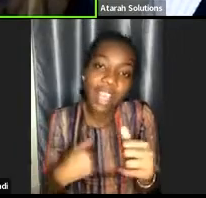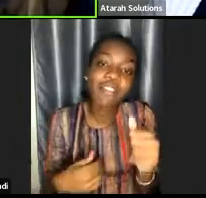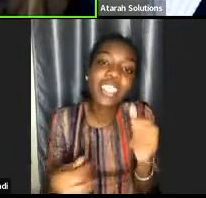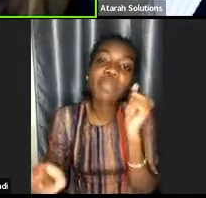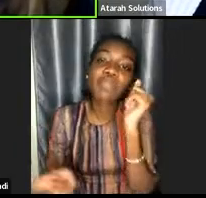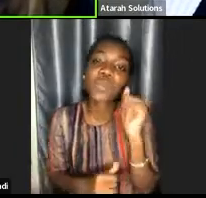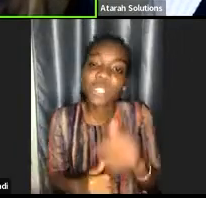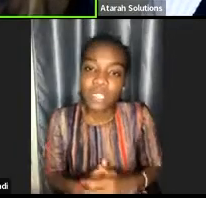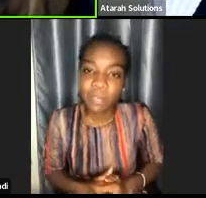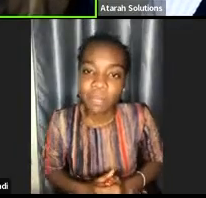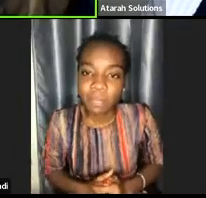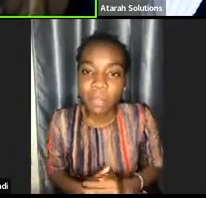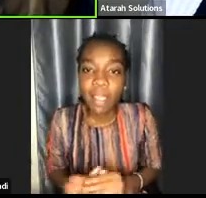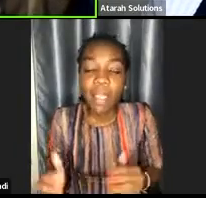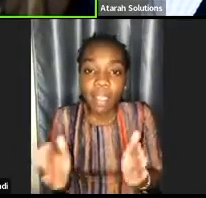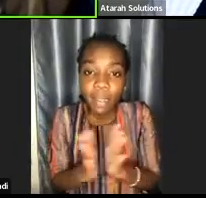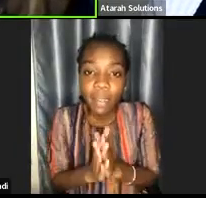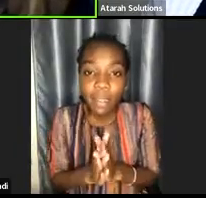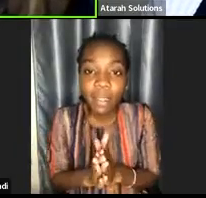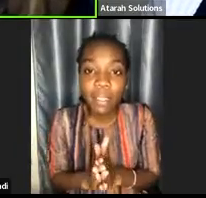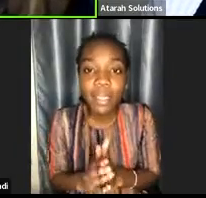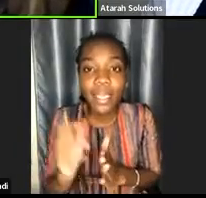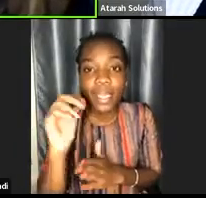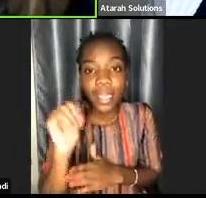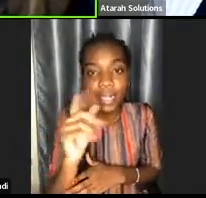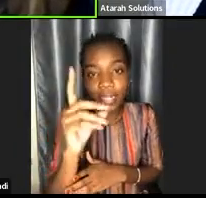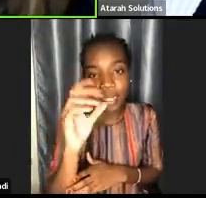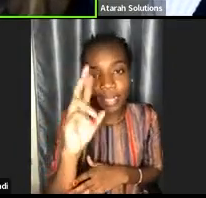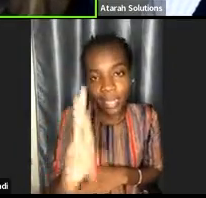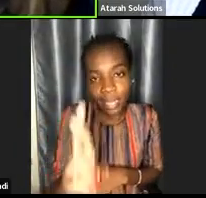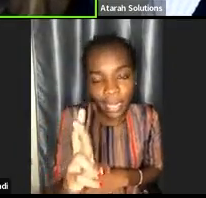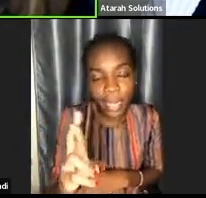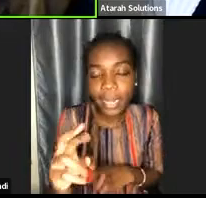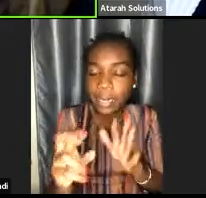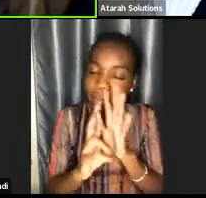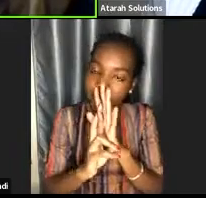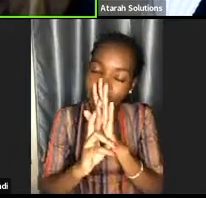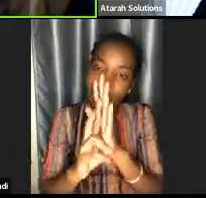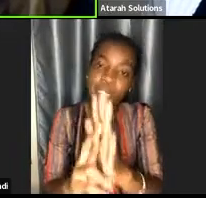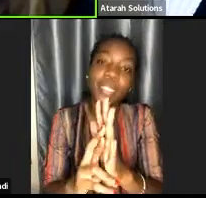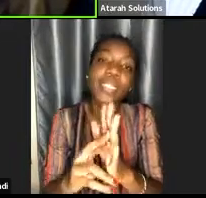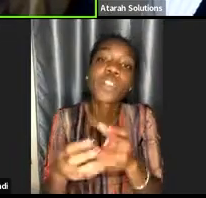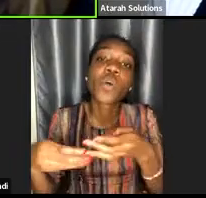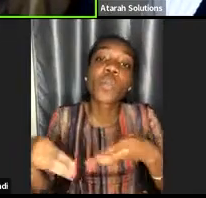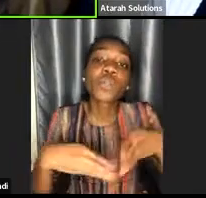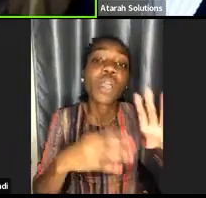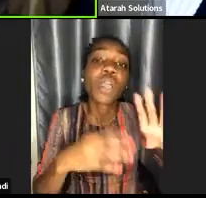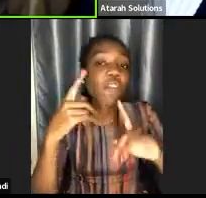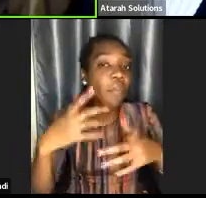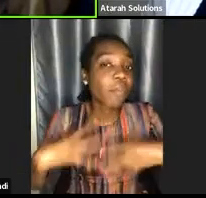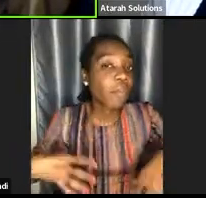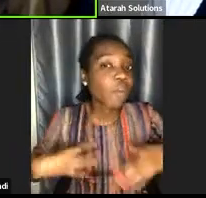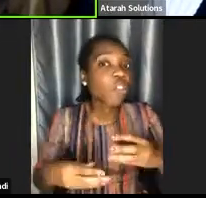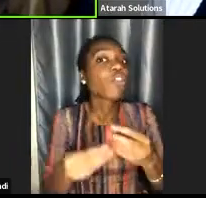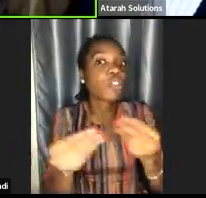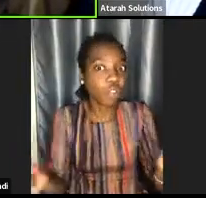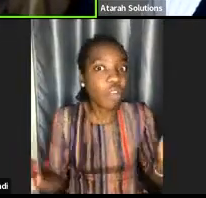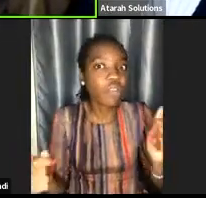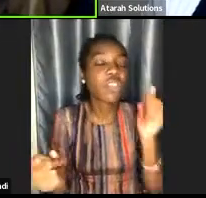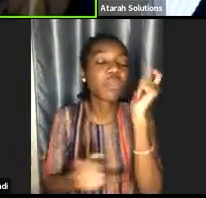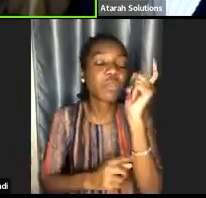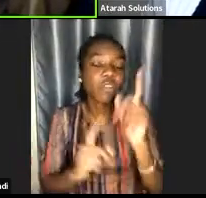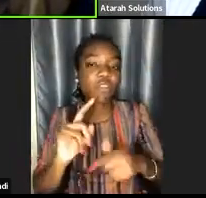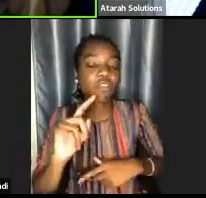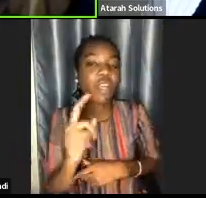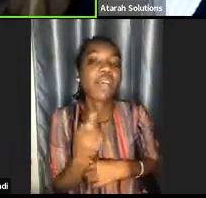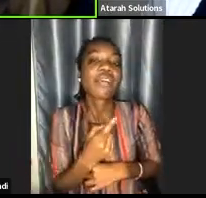right. And ADR presents an opportunity for people to be able to resolve disputes fast, cost effectively, and